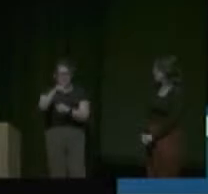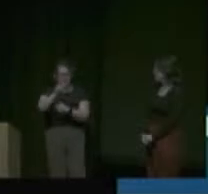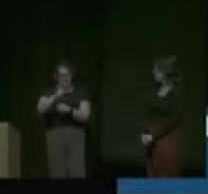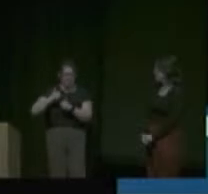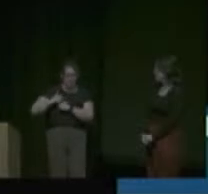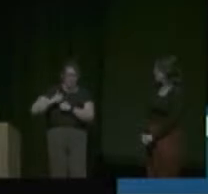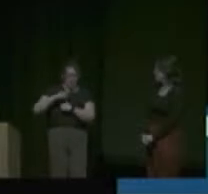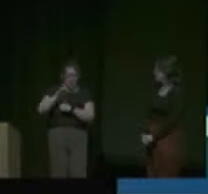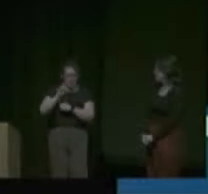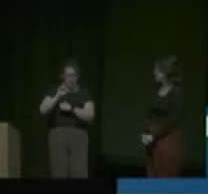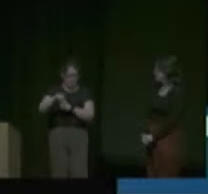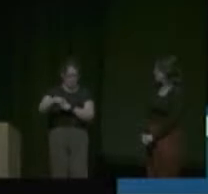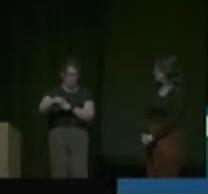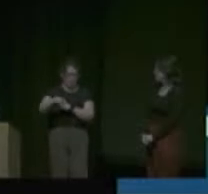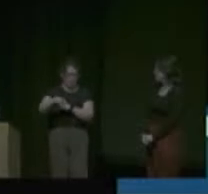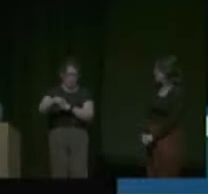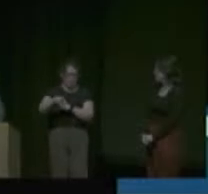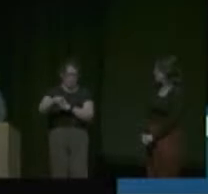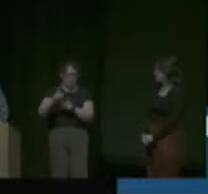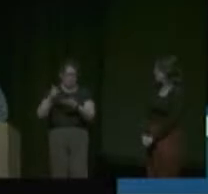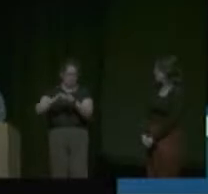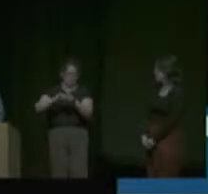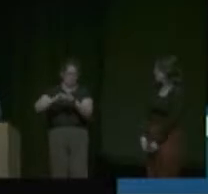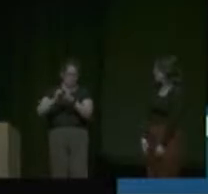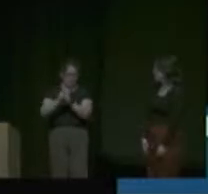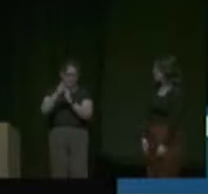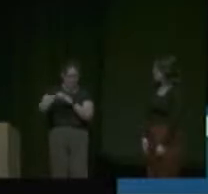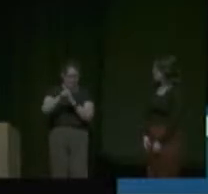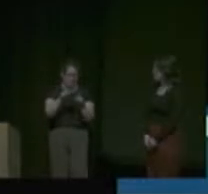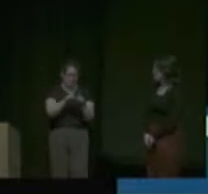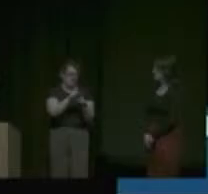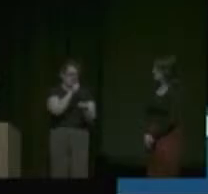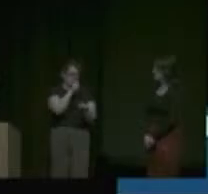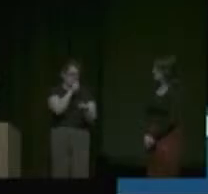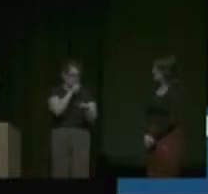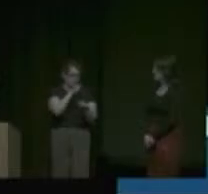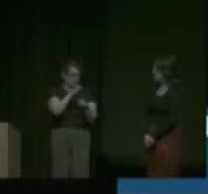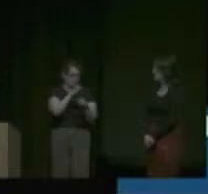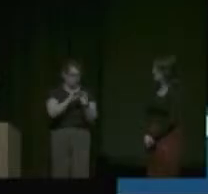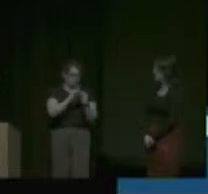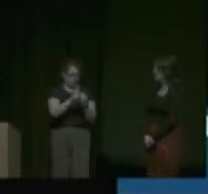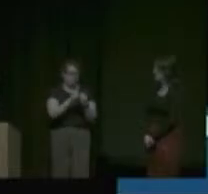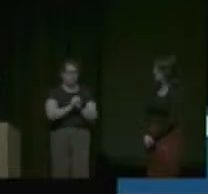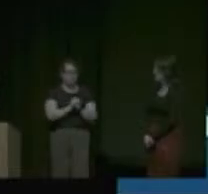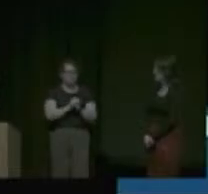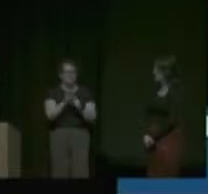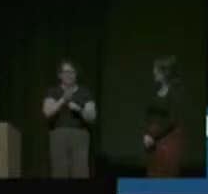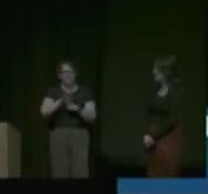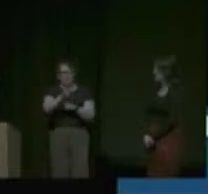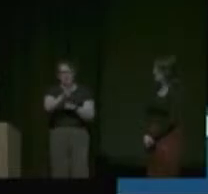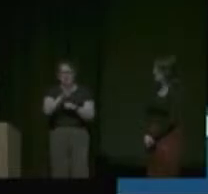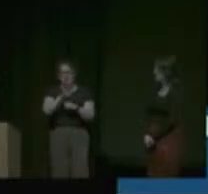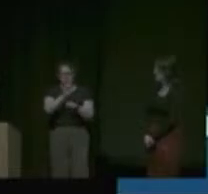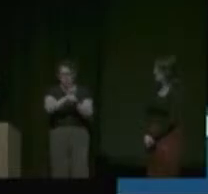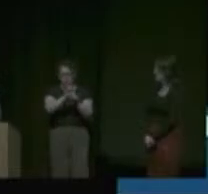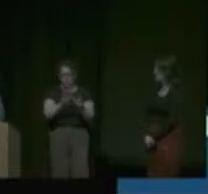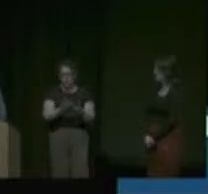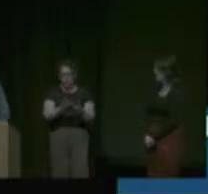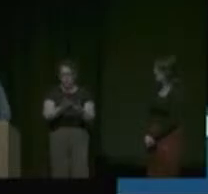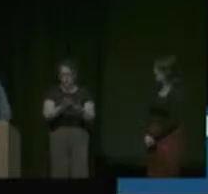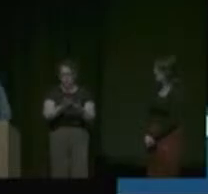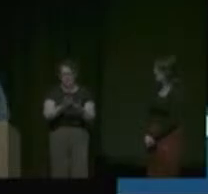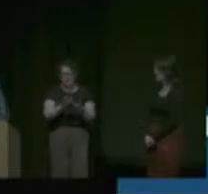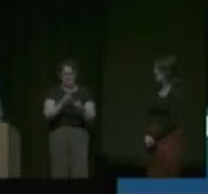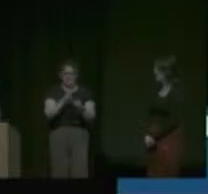entities that we work for, along with private revenue. We got about 600 employees. That varies throughout the